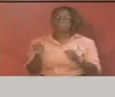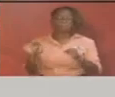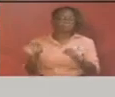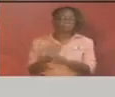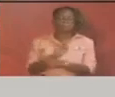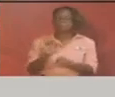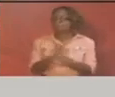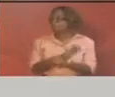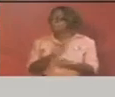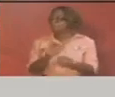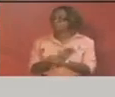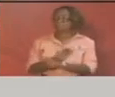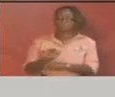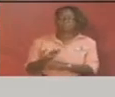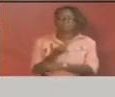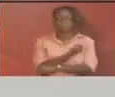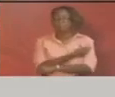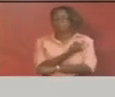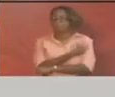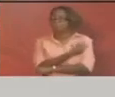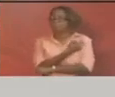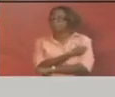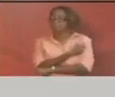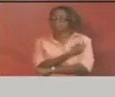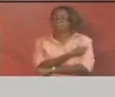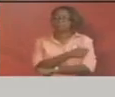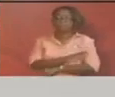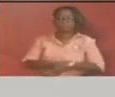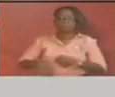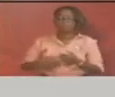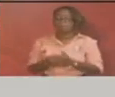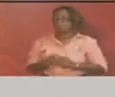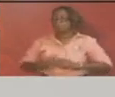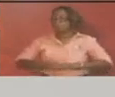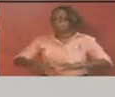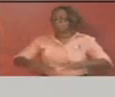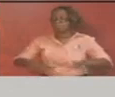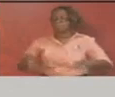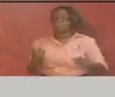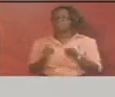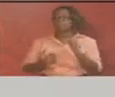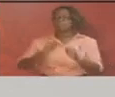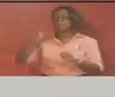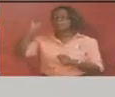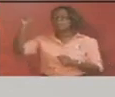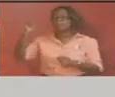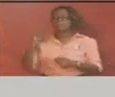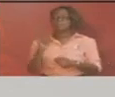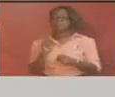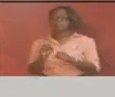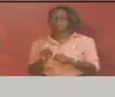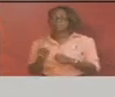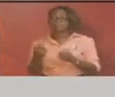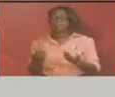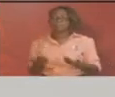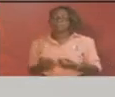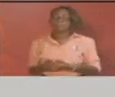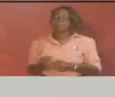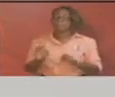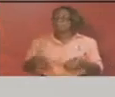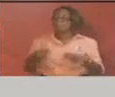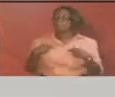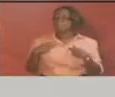first, but building towards herd immunity so that we can get back to some degree of normalcy by way of public health